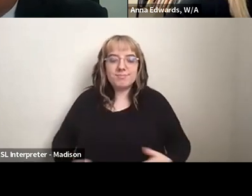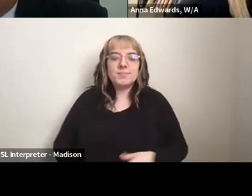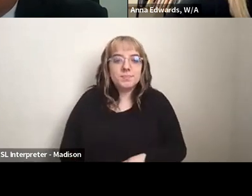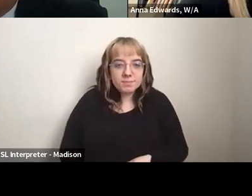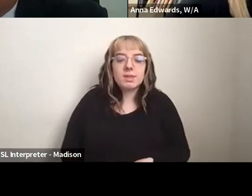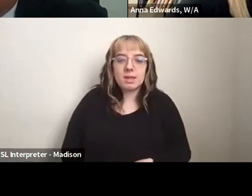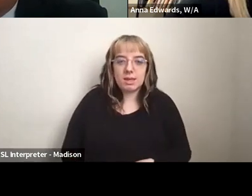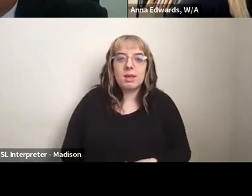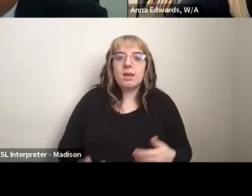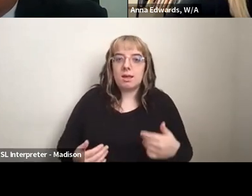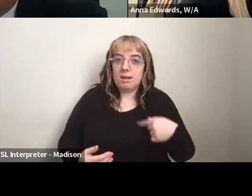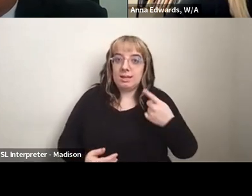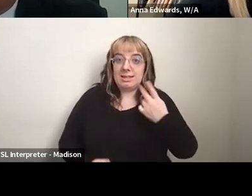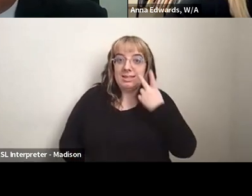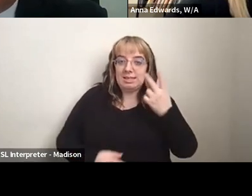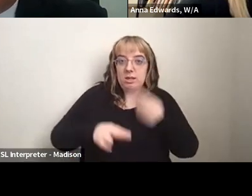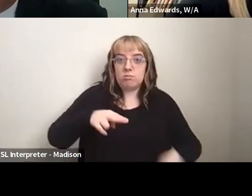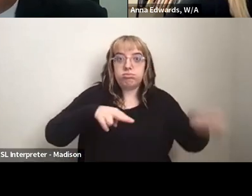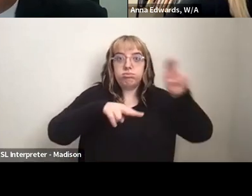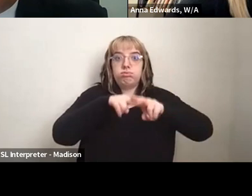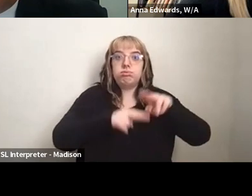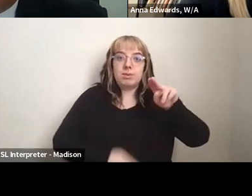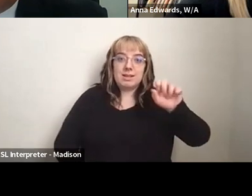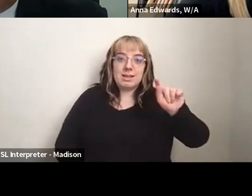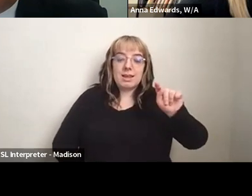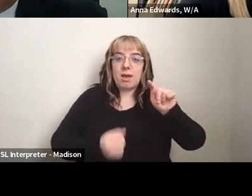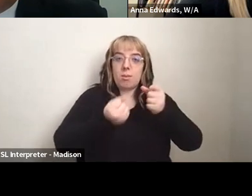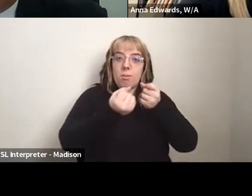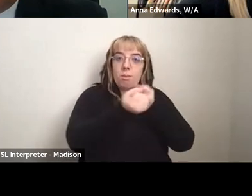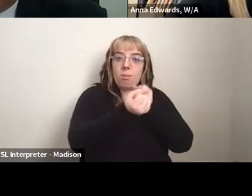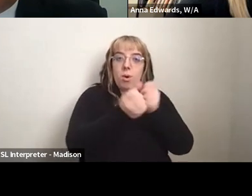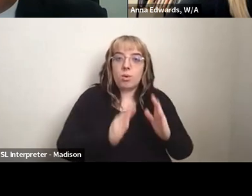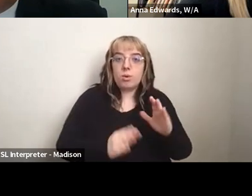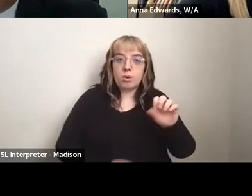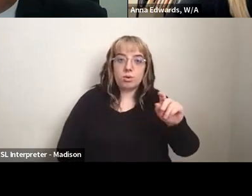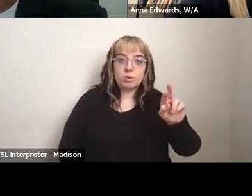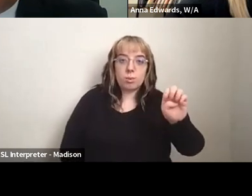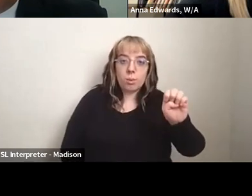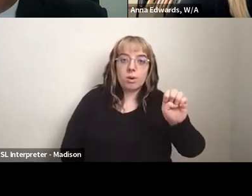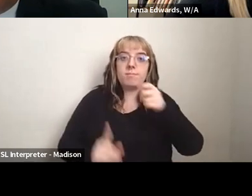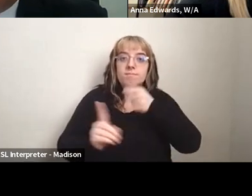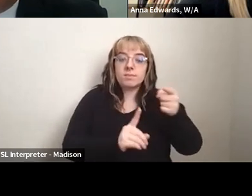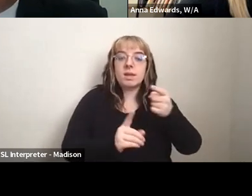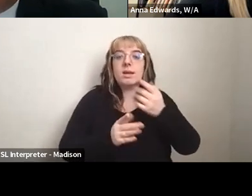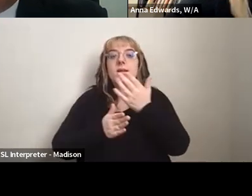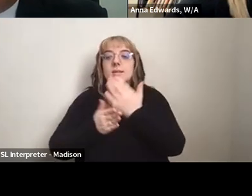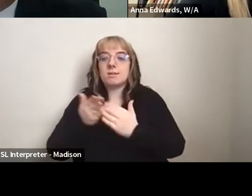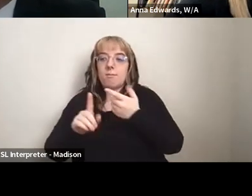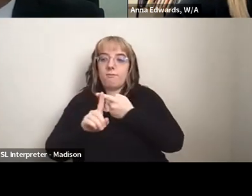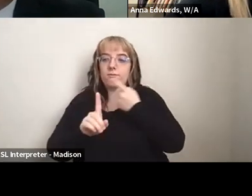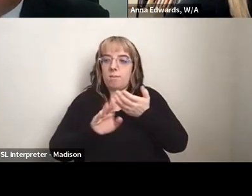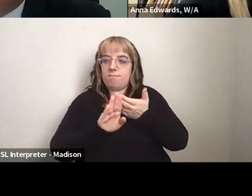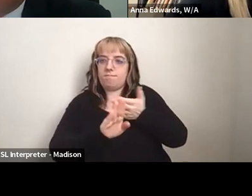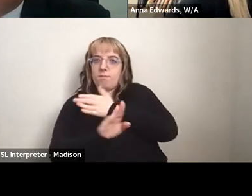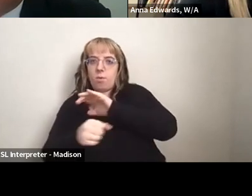we've seen increases in our net promoter scores. Some of our sessions from pre-pandemic